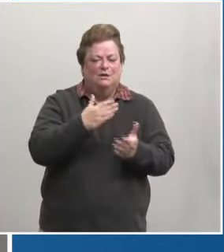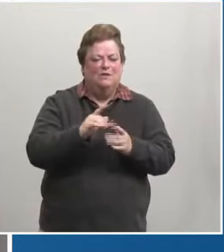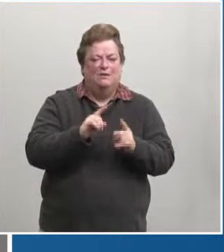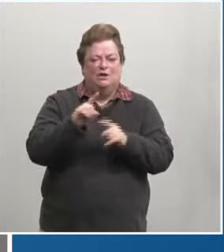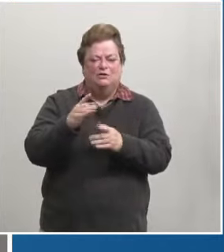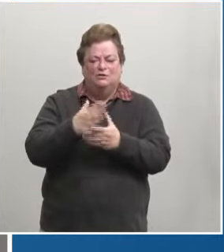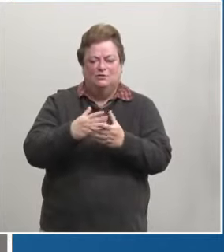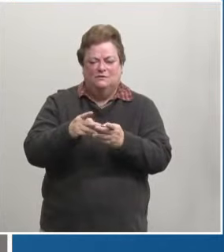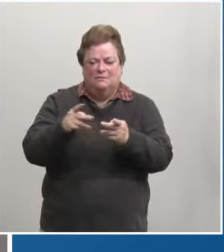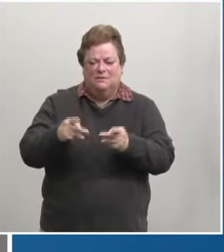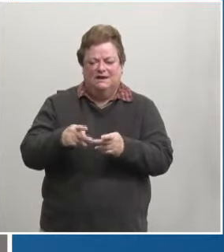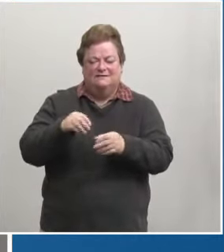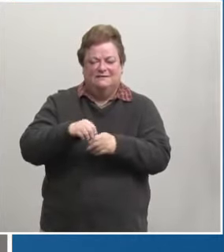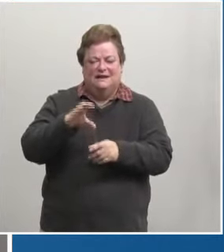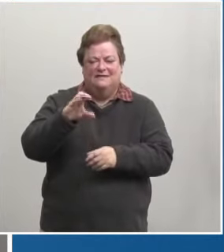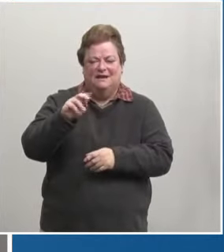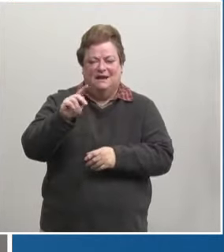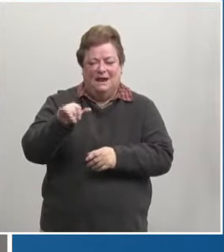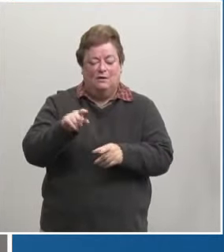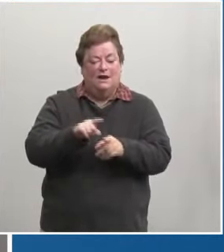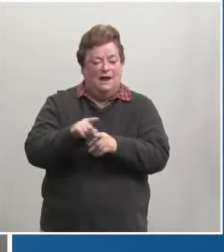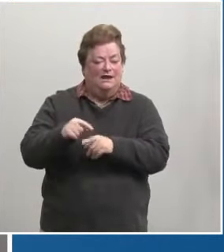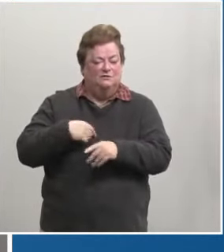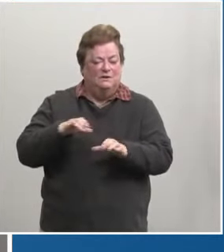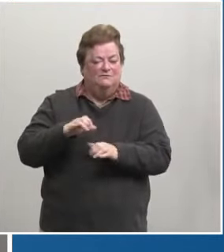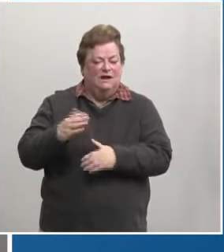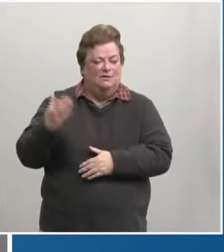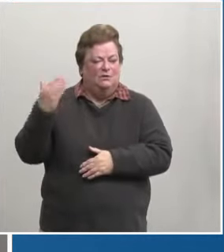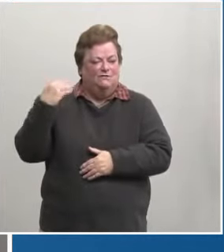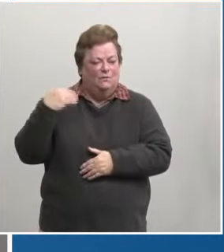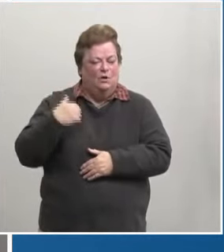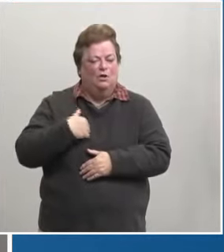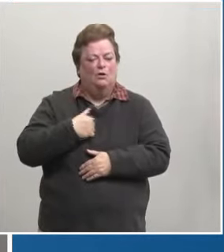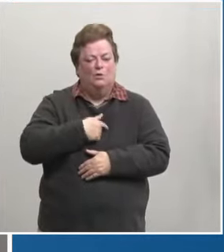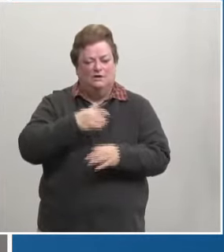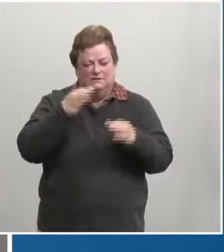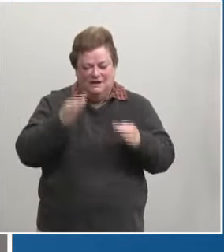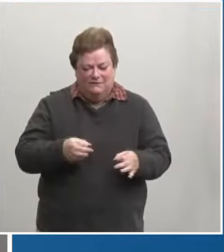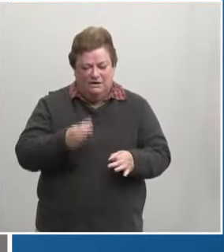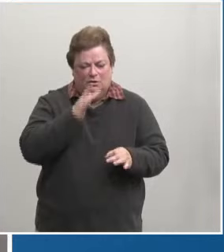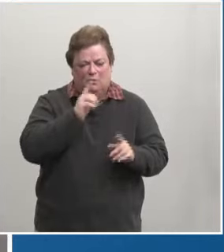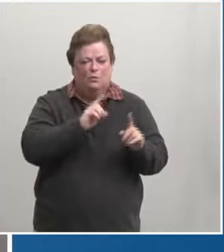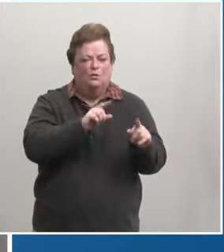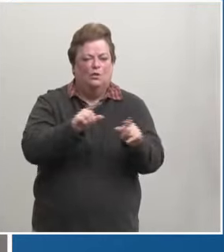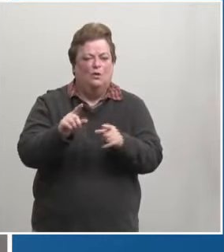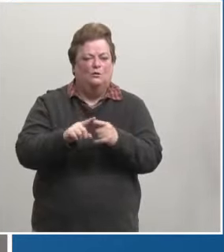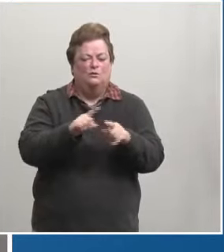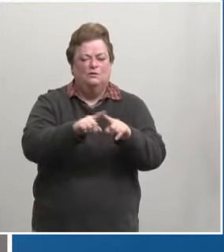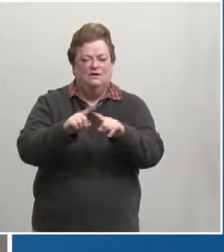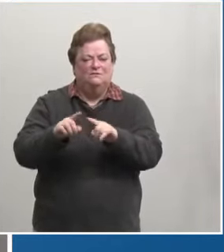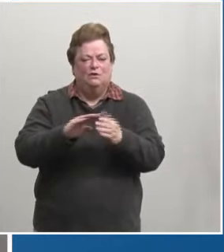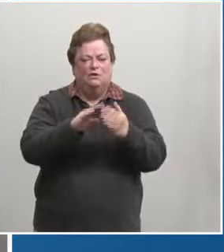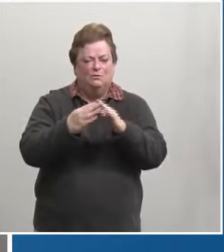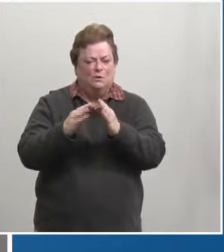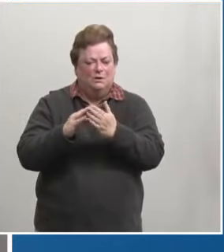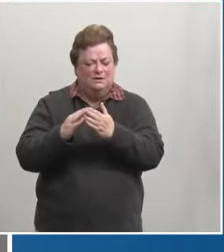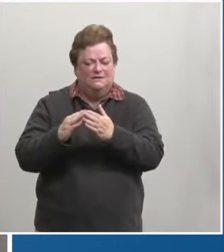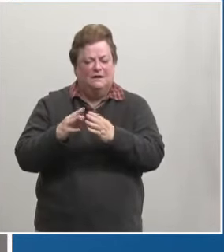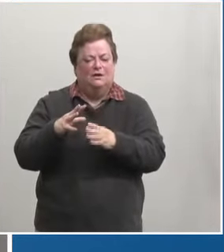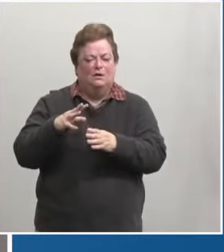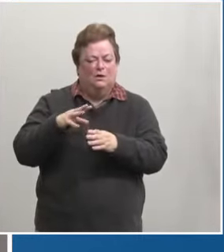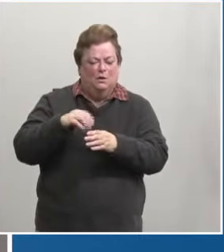sites in the county, as we've done before. We'll definitely be going to some various communities within